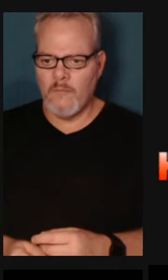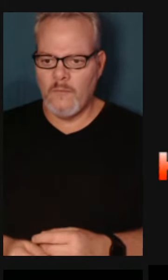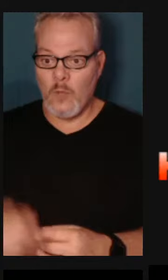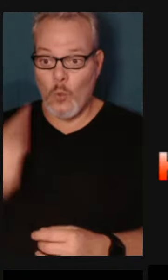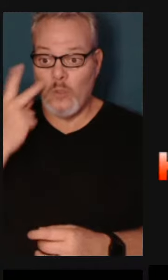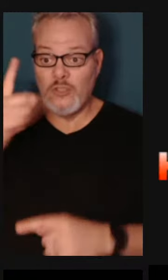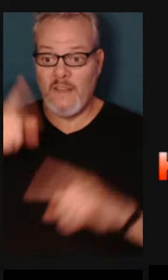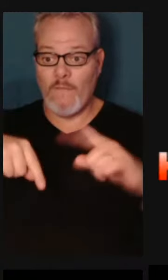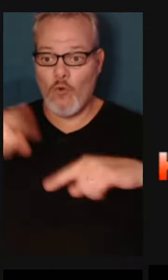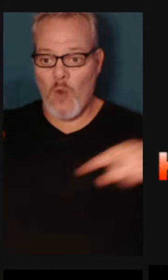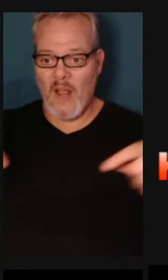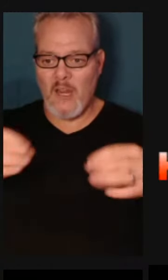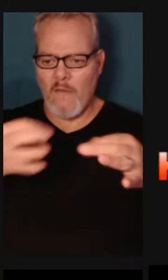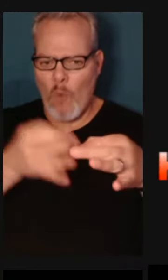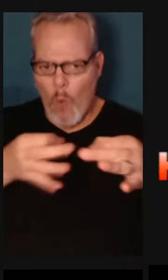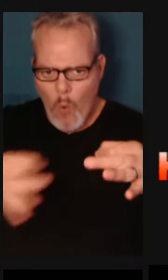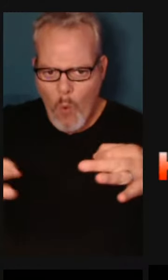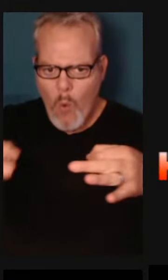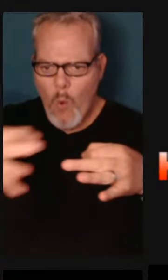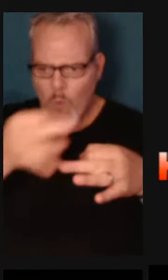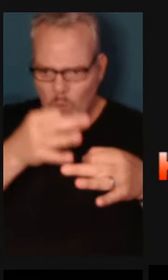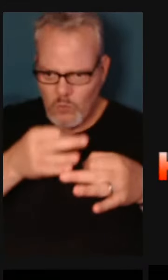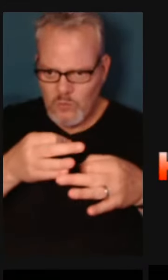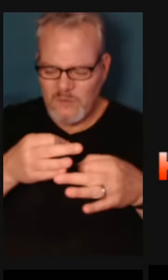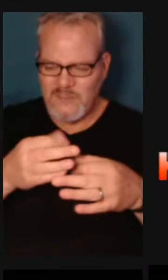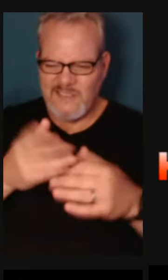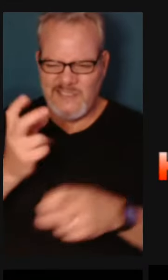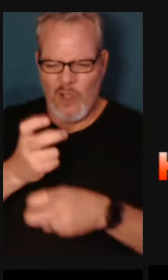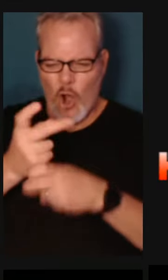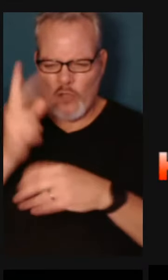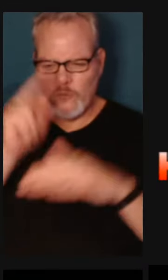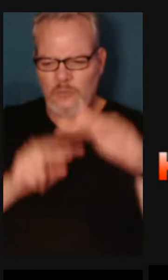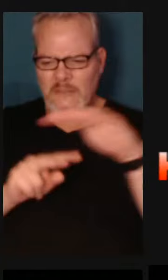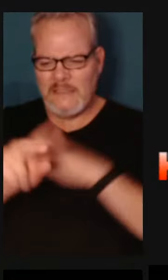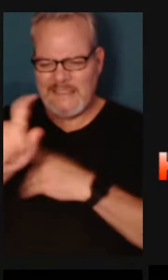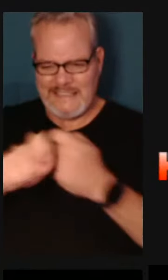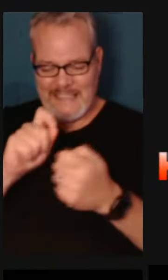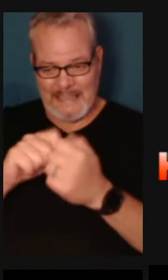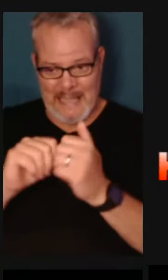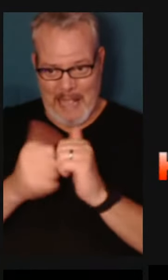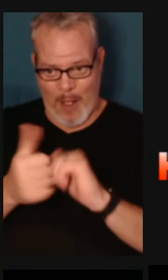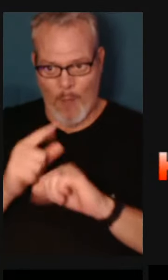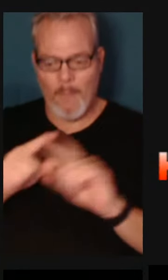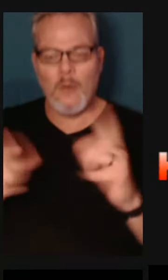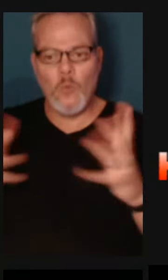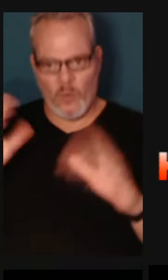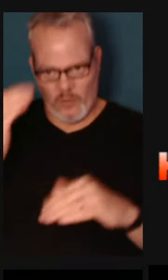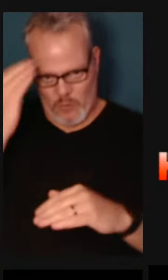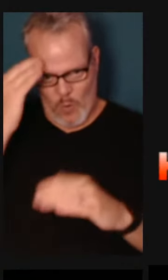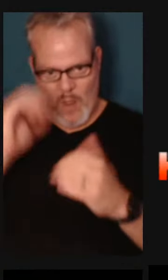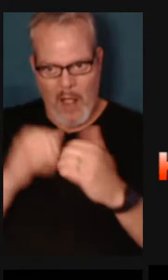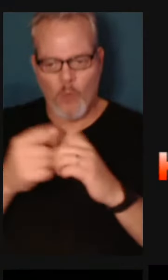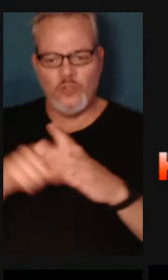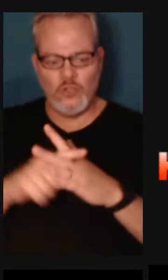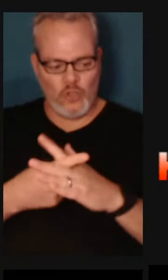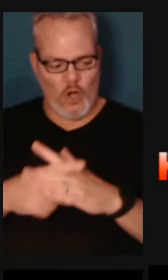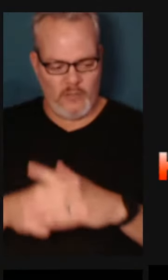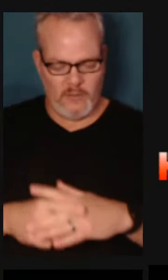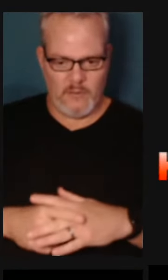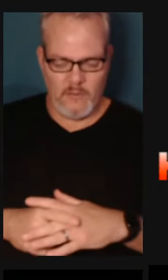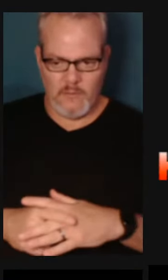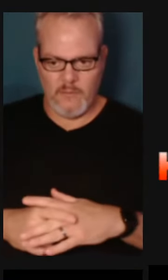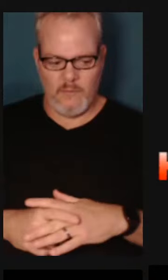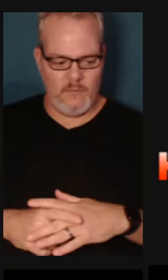So it's hard to know exactly how it will evolve, but we know how it actually started, which was originally